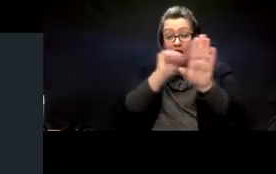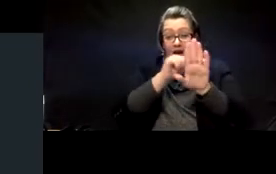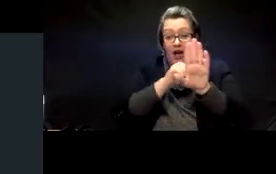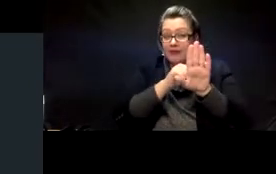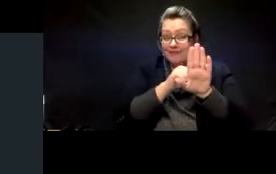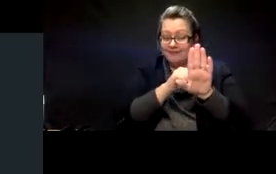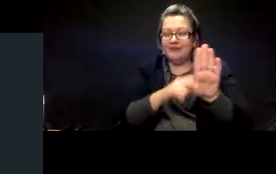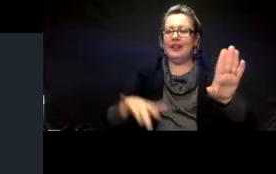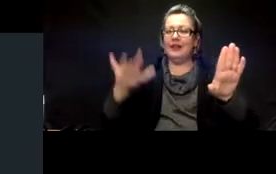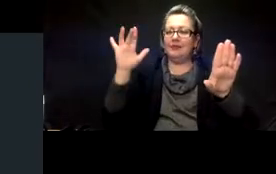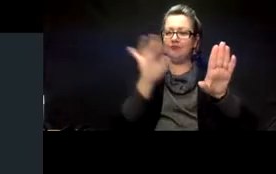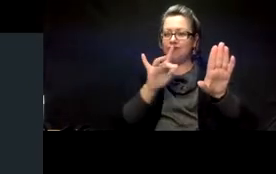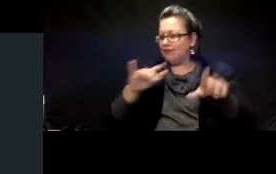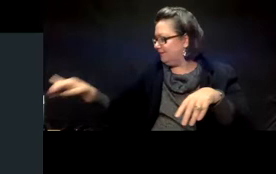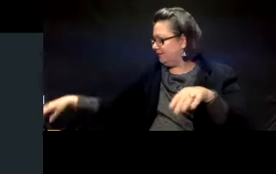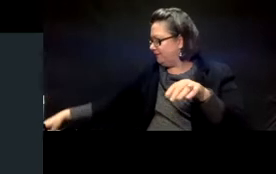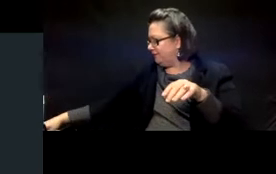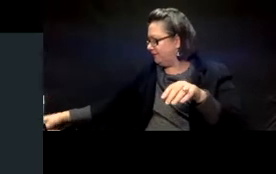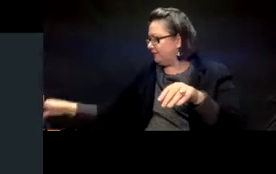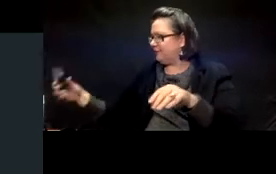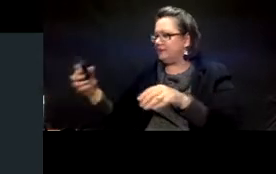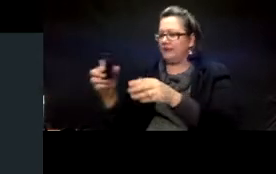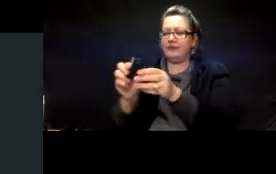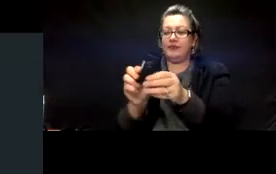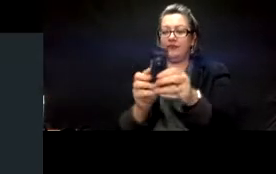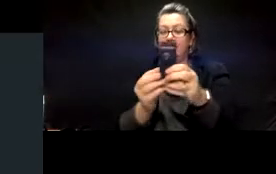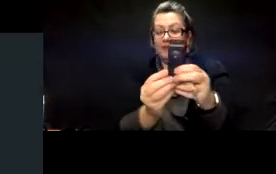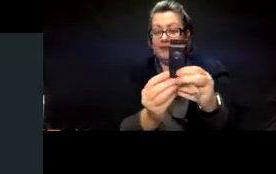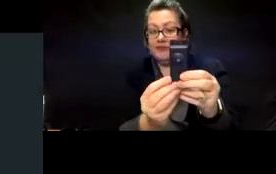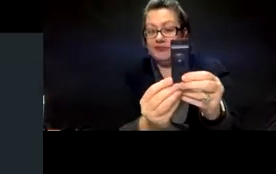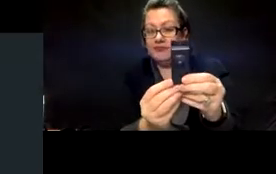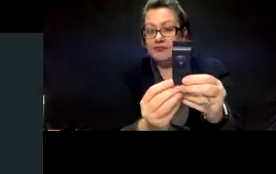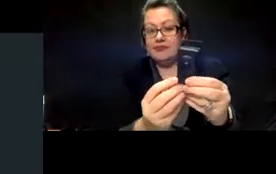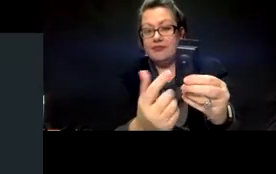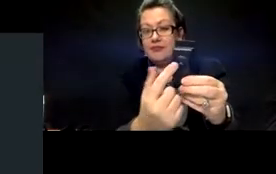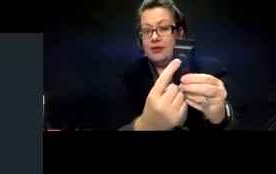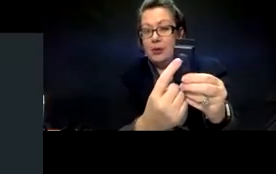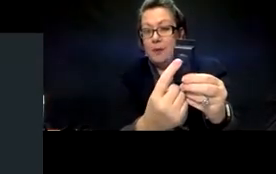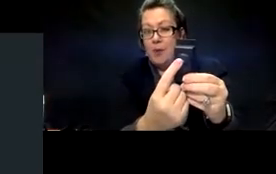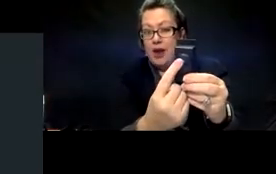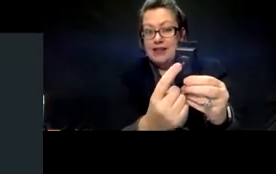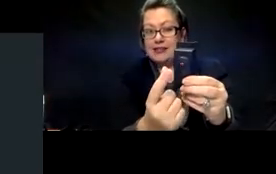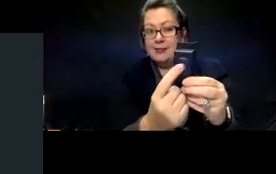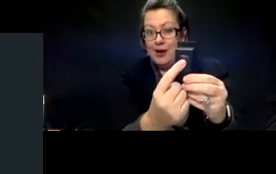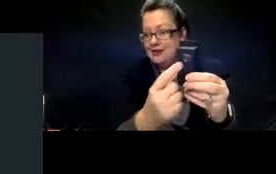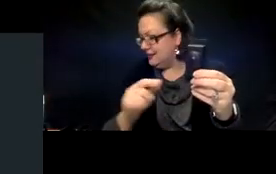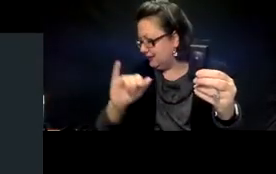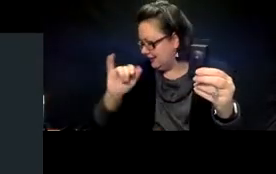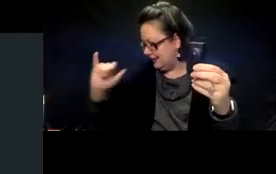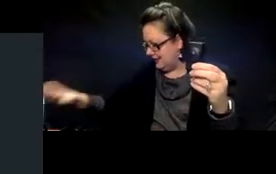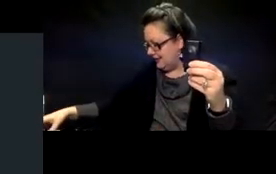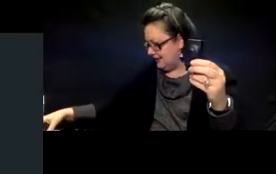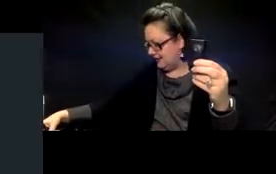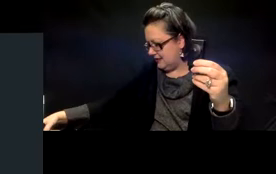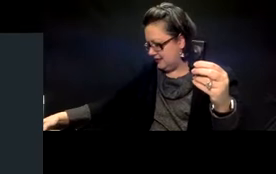you. And when someone's knocking, they would, instead of using a knock on the door, they would use